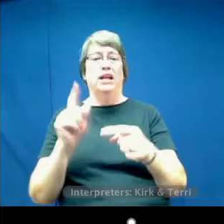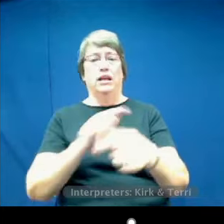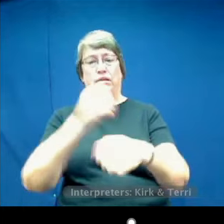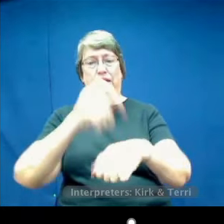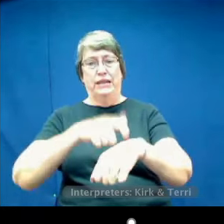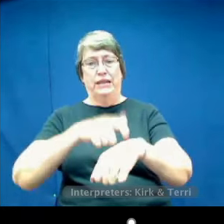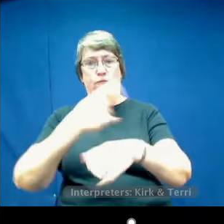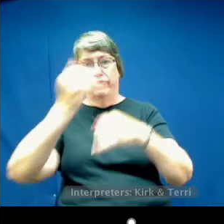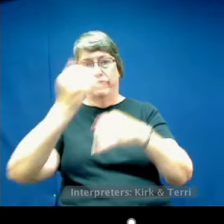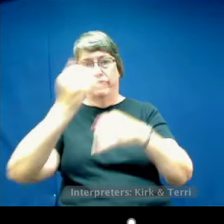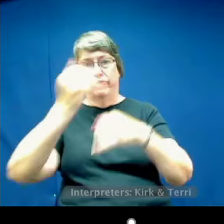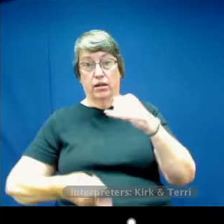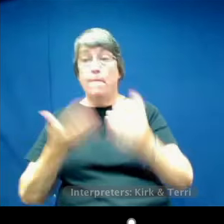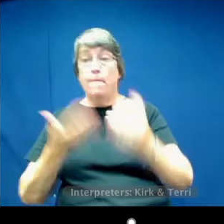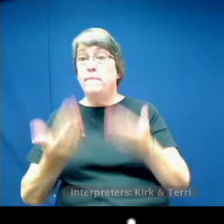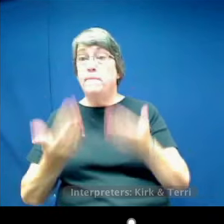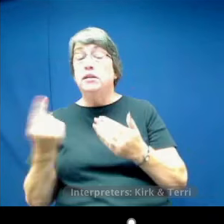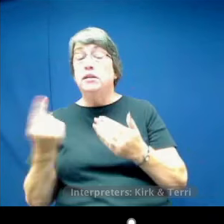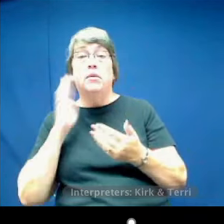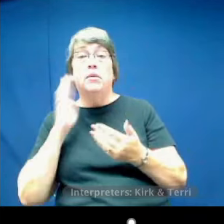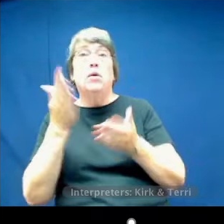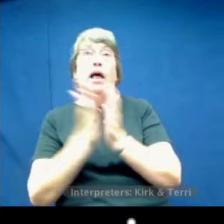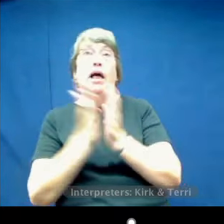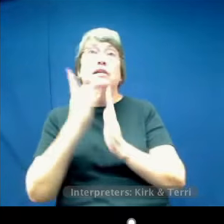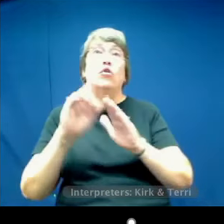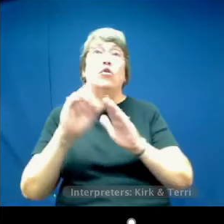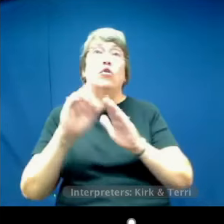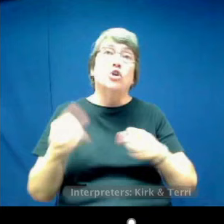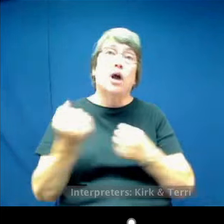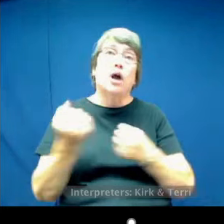support, for attorney fees, costs,